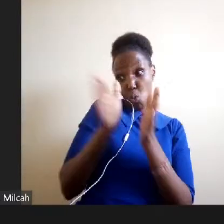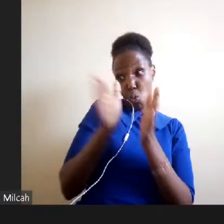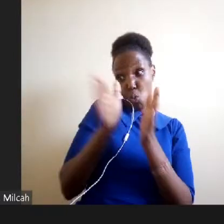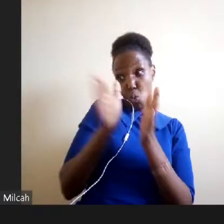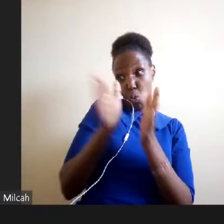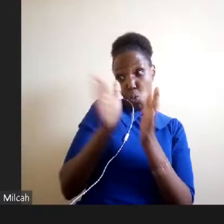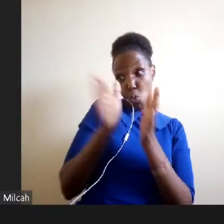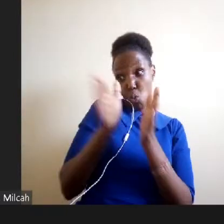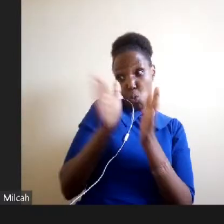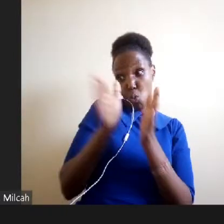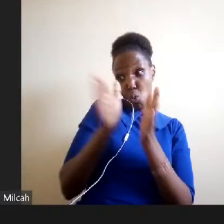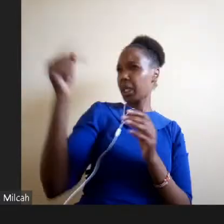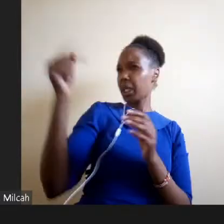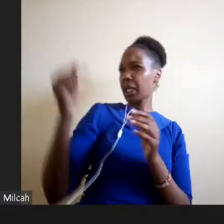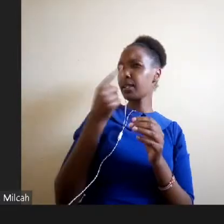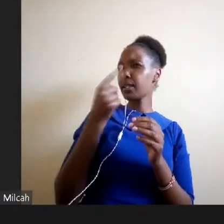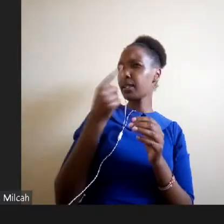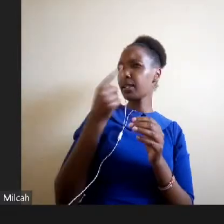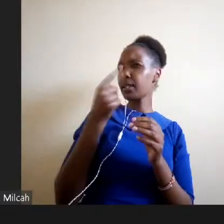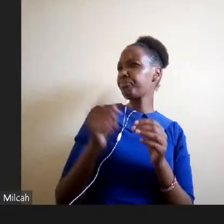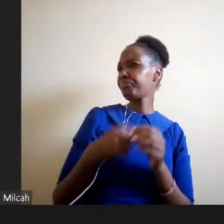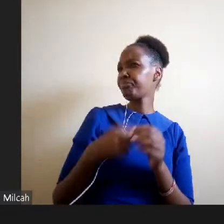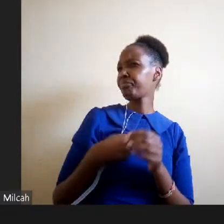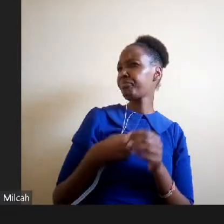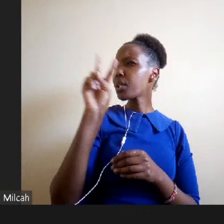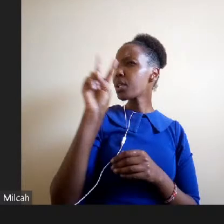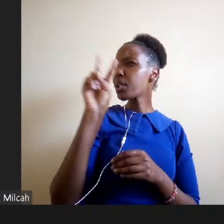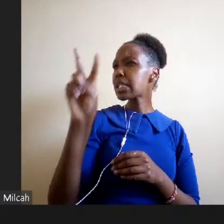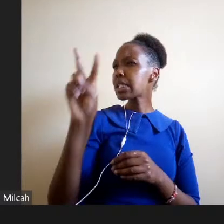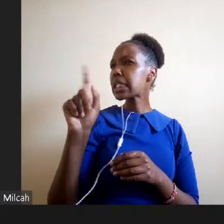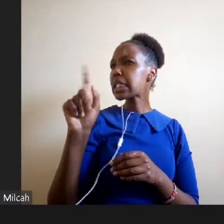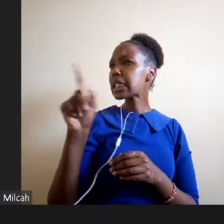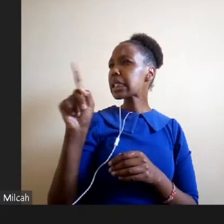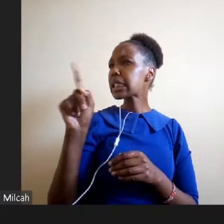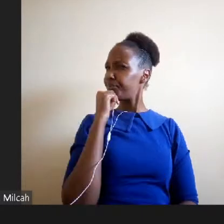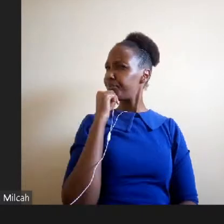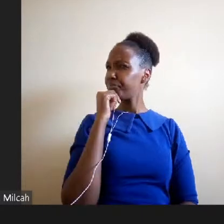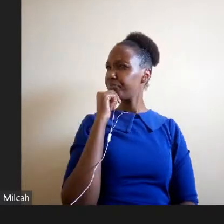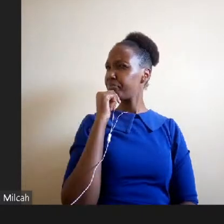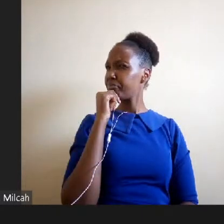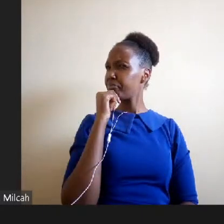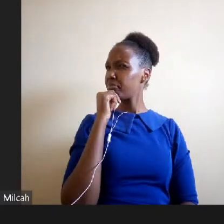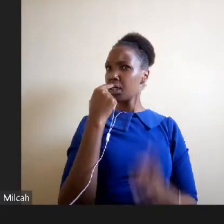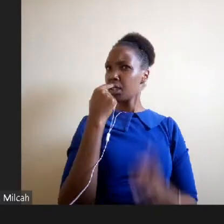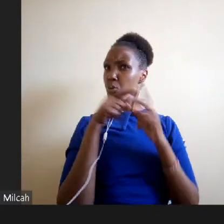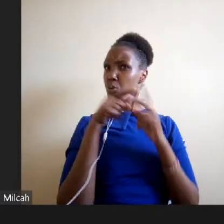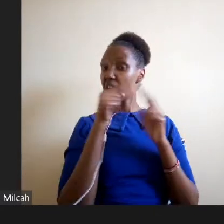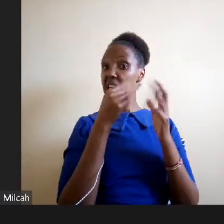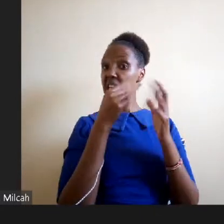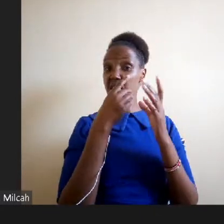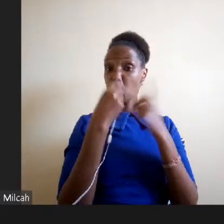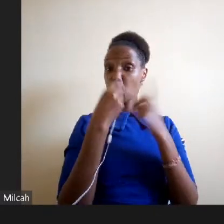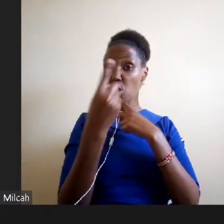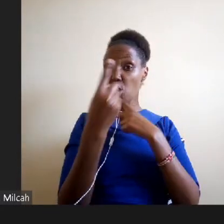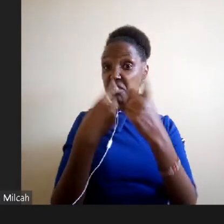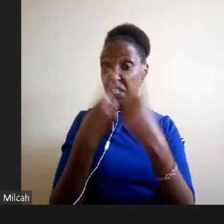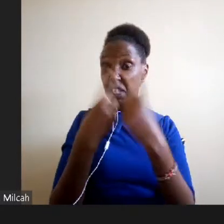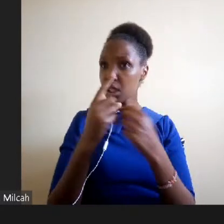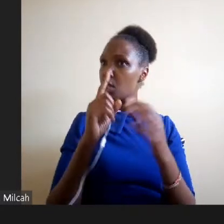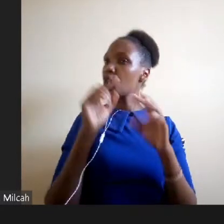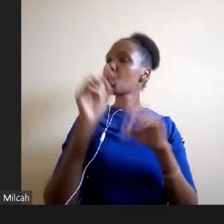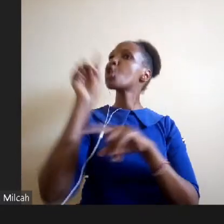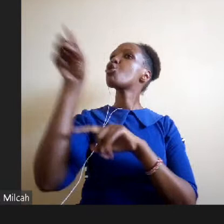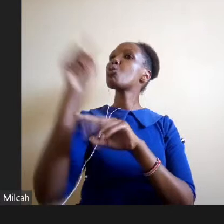seen what may be perceived as mature content, we need to start having conversations from where they saw that content, how